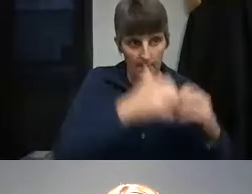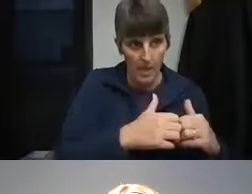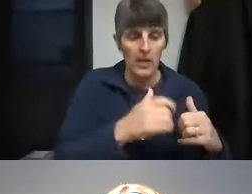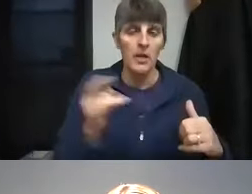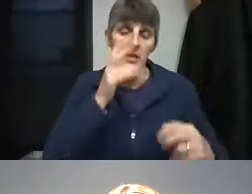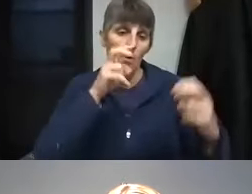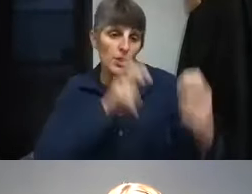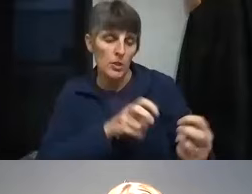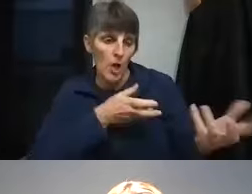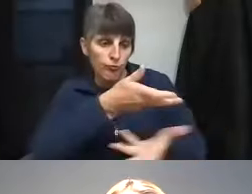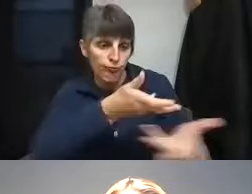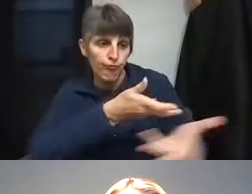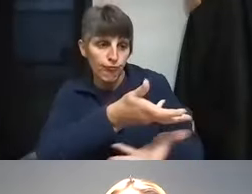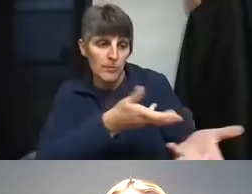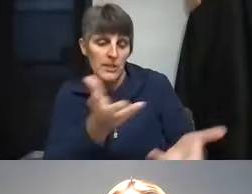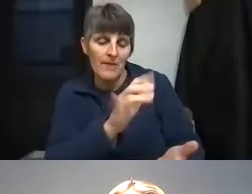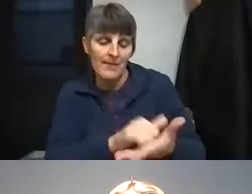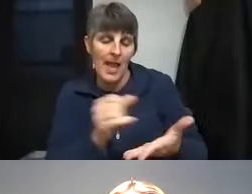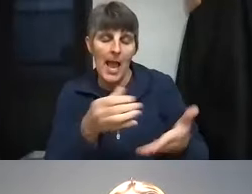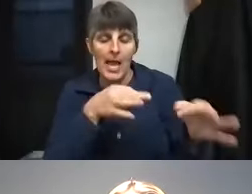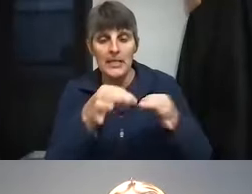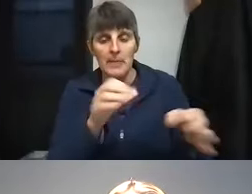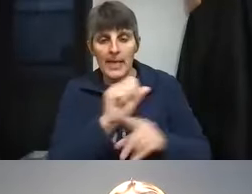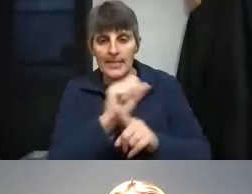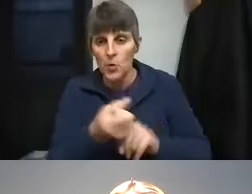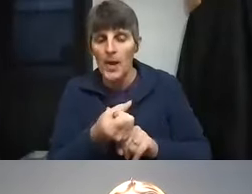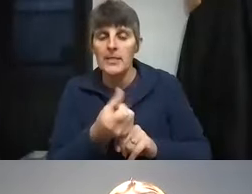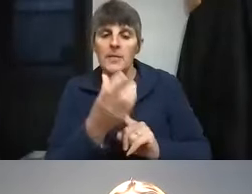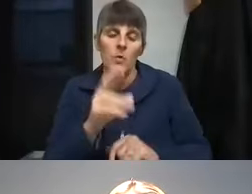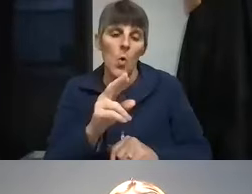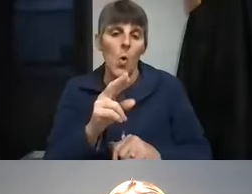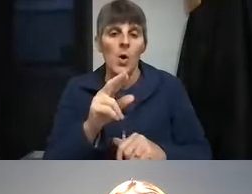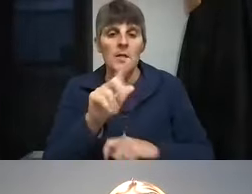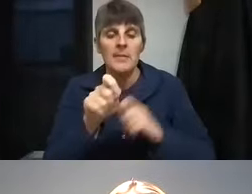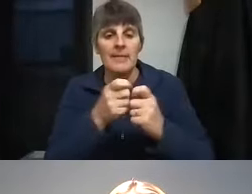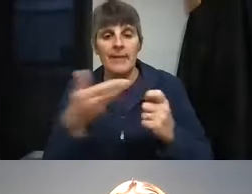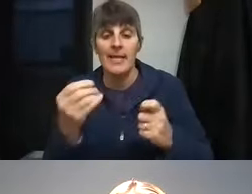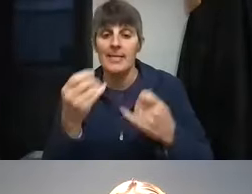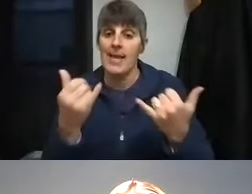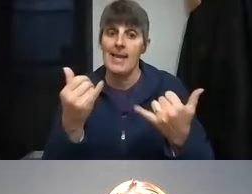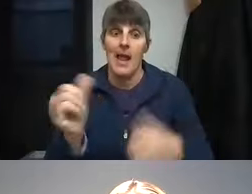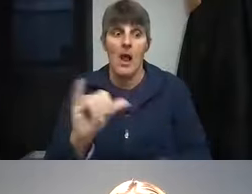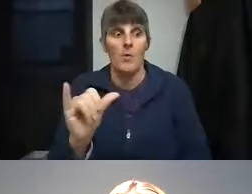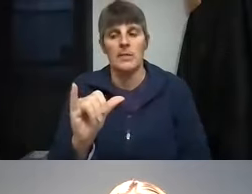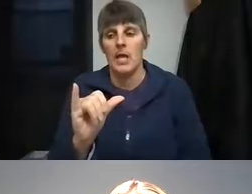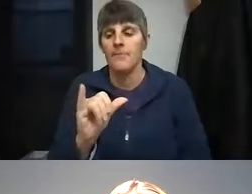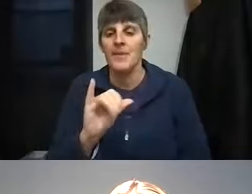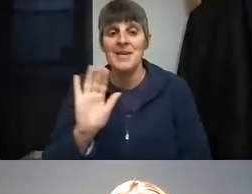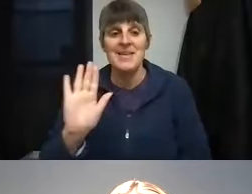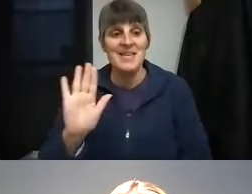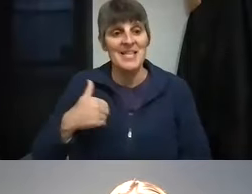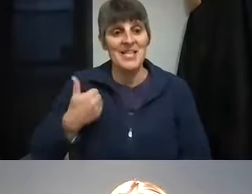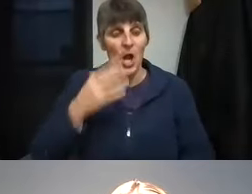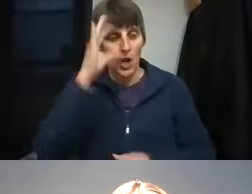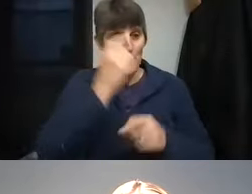him and stuff like that and explain situations or certain things. And now it's like his younger brother looks